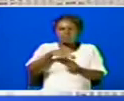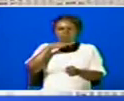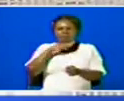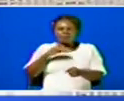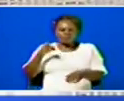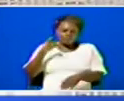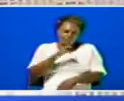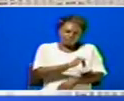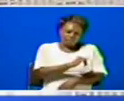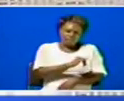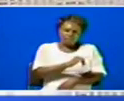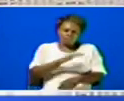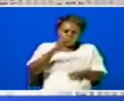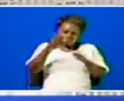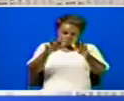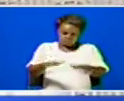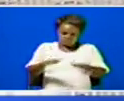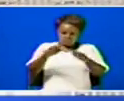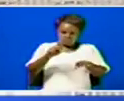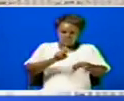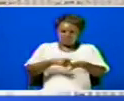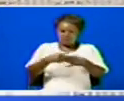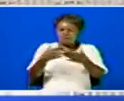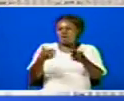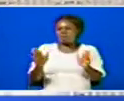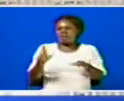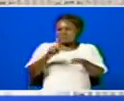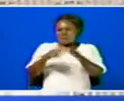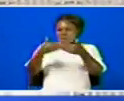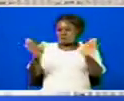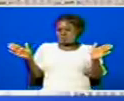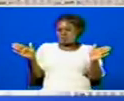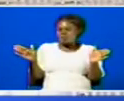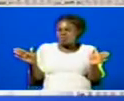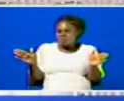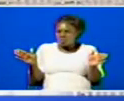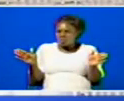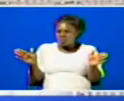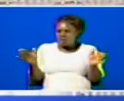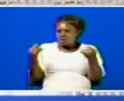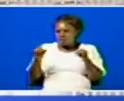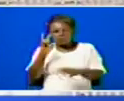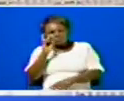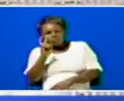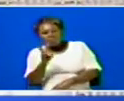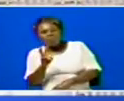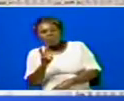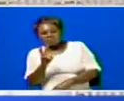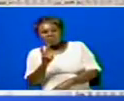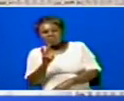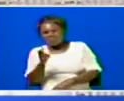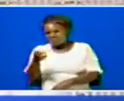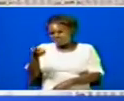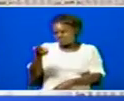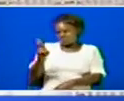hiyo makelele ipoe, then tukafungua mlango. Venye tulifungua, kajaribu kuangalia, tukaona kuwa ni